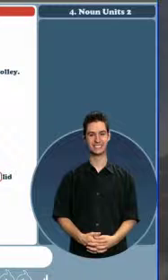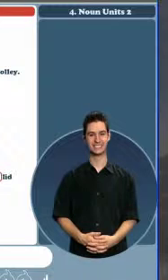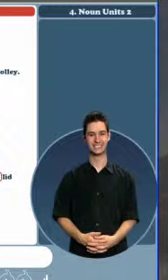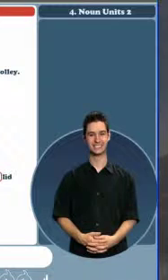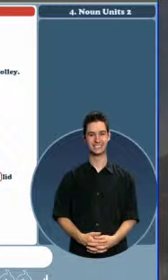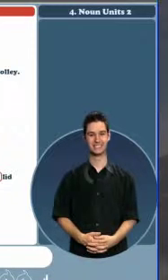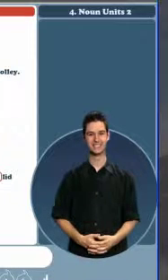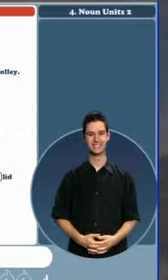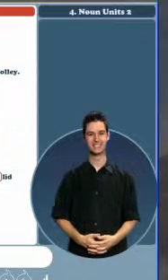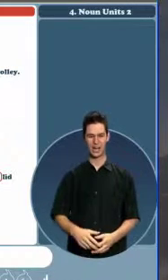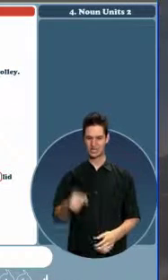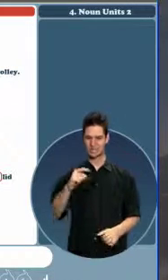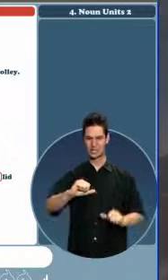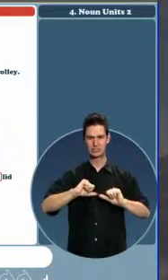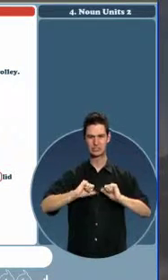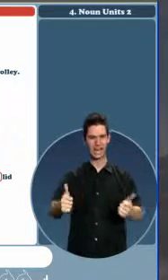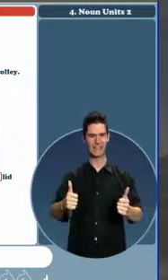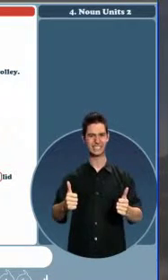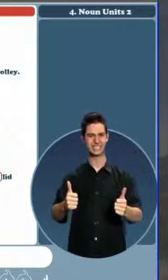Fantastic.